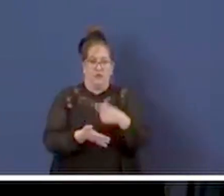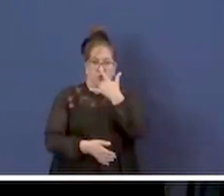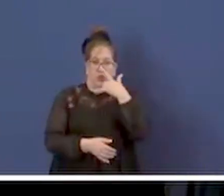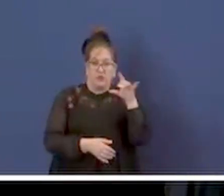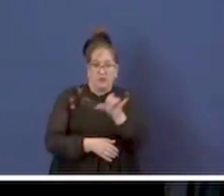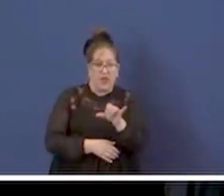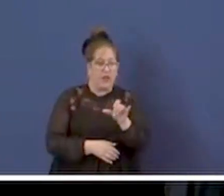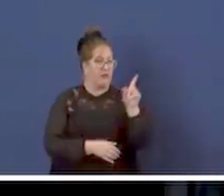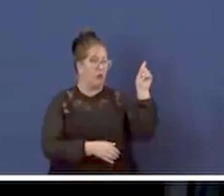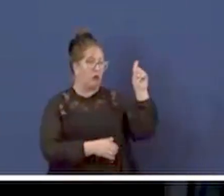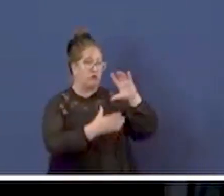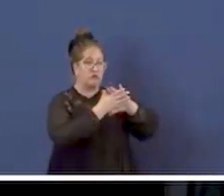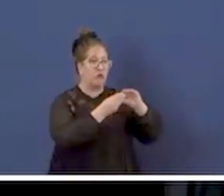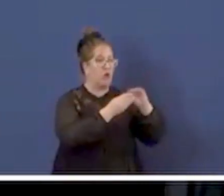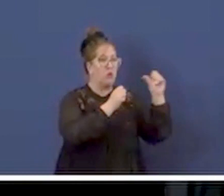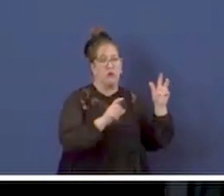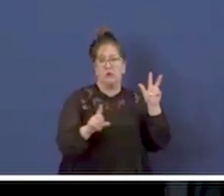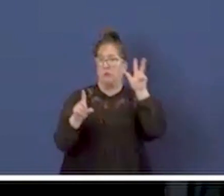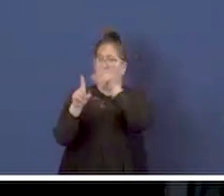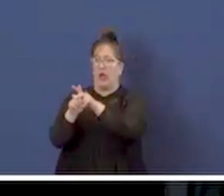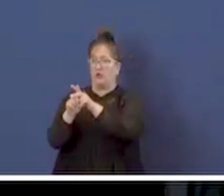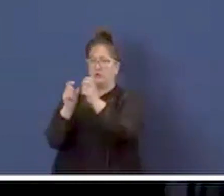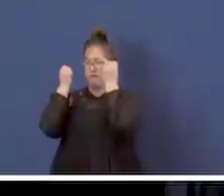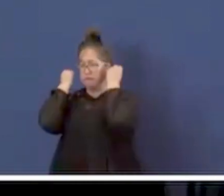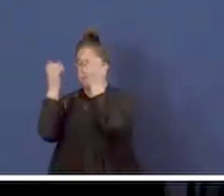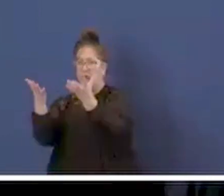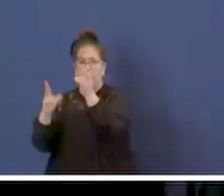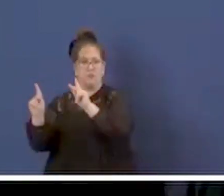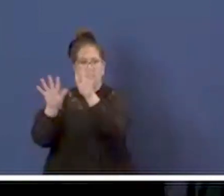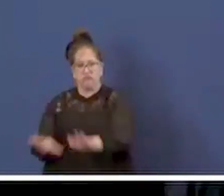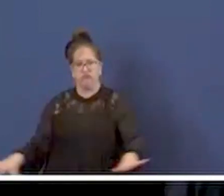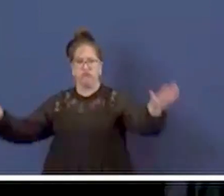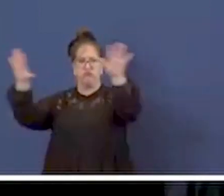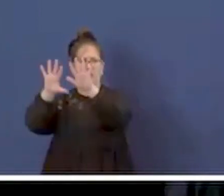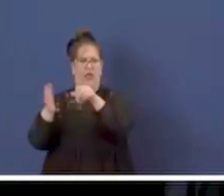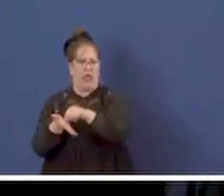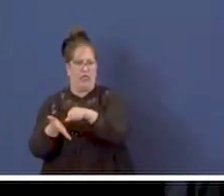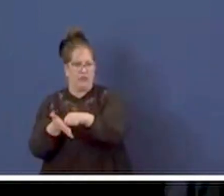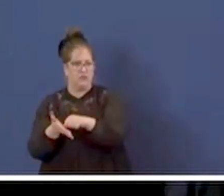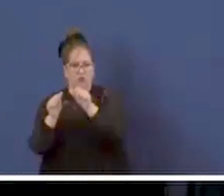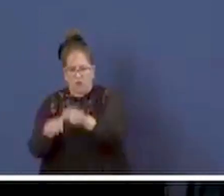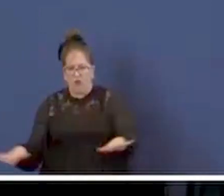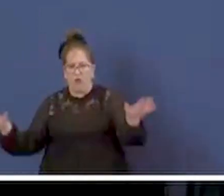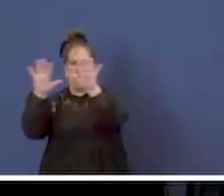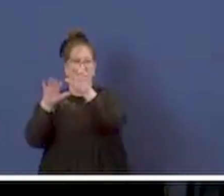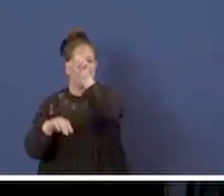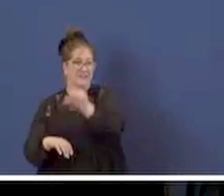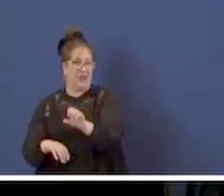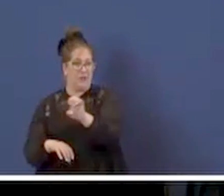told by thousands of people today, all over Athens County, all over Southeast Ohio, all over